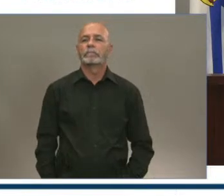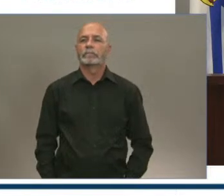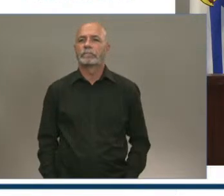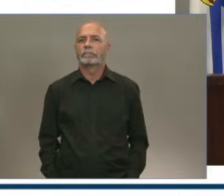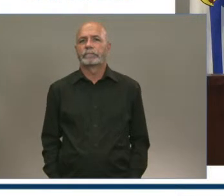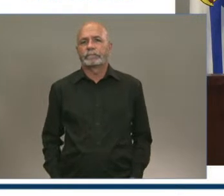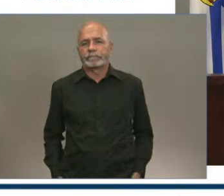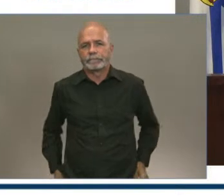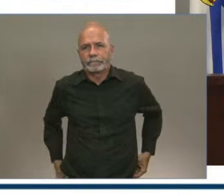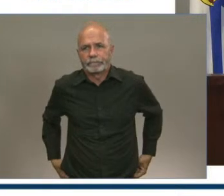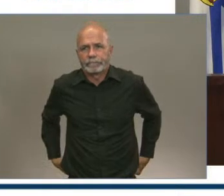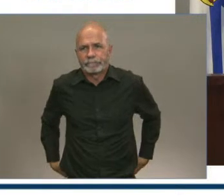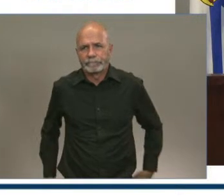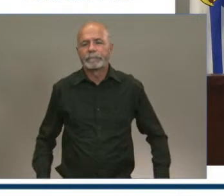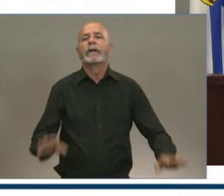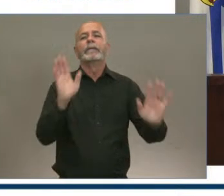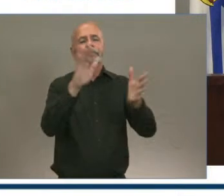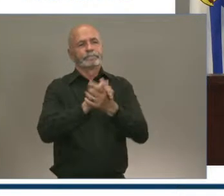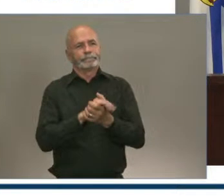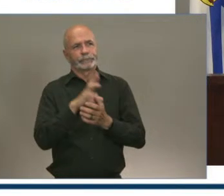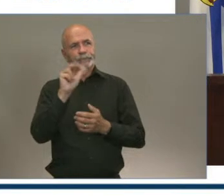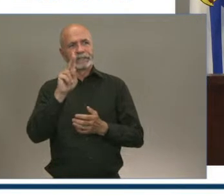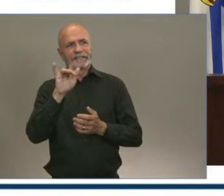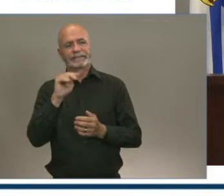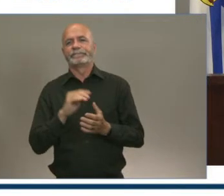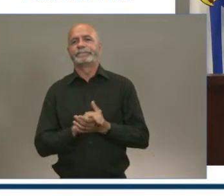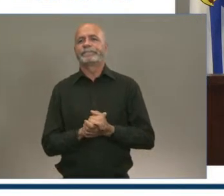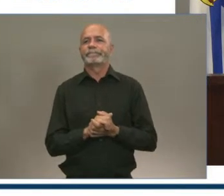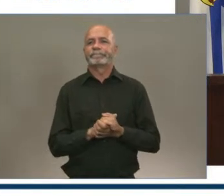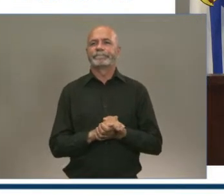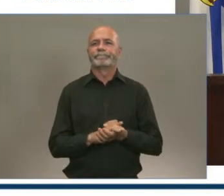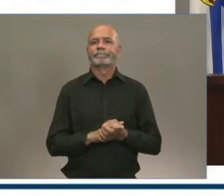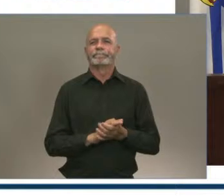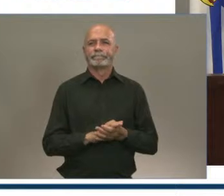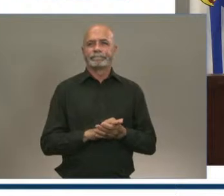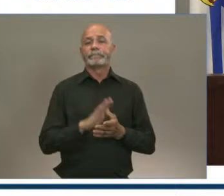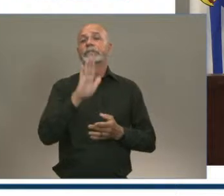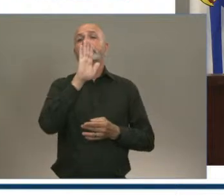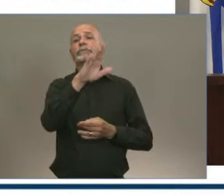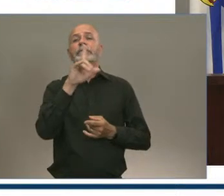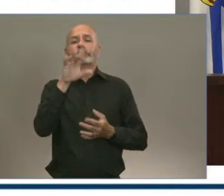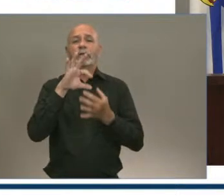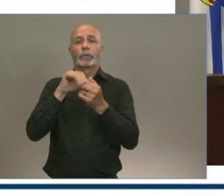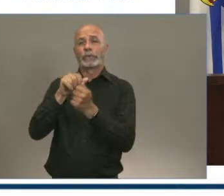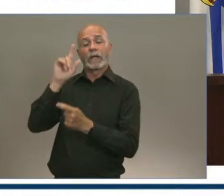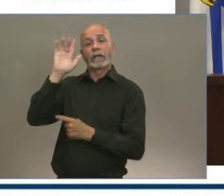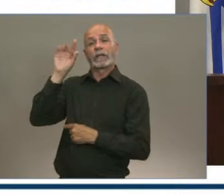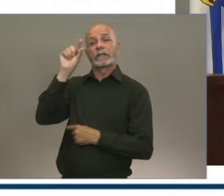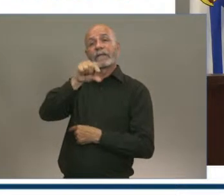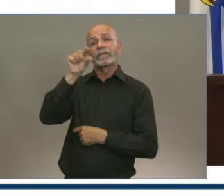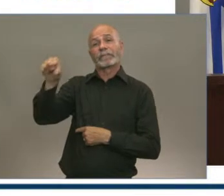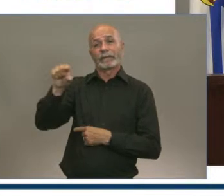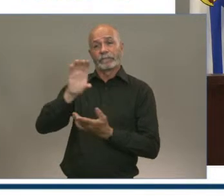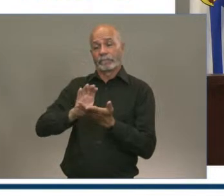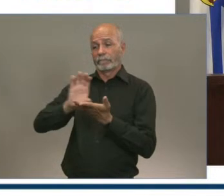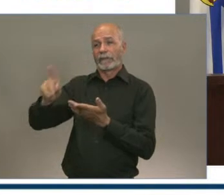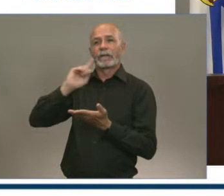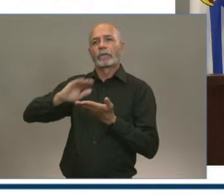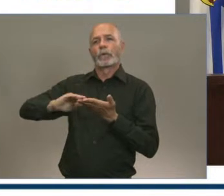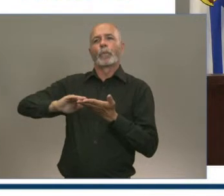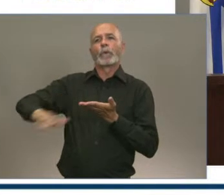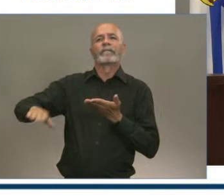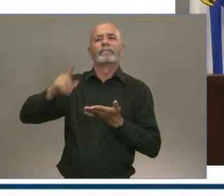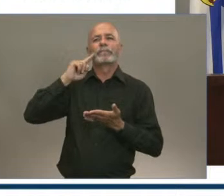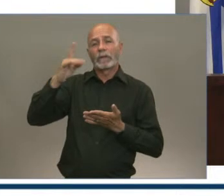All right, Premier, also for you, recently your government announced that it would be waiving ambulance fees for anyone with a COVID-related injury. We've heard